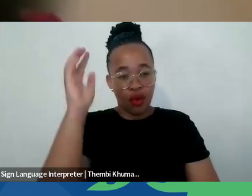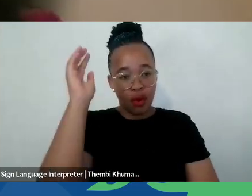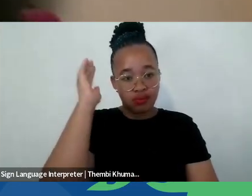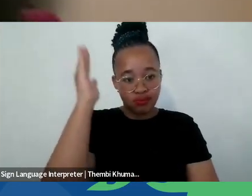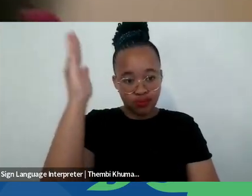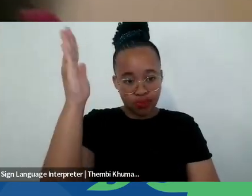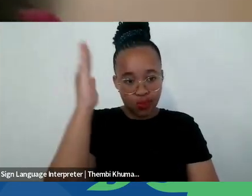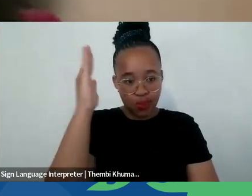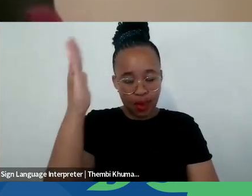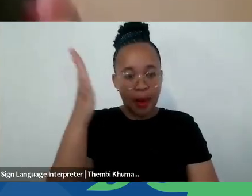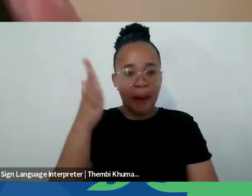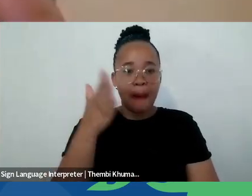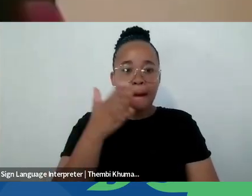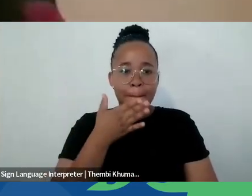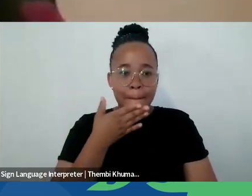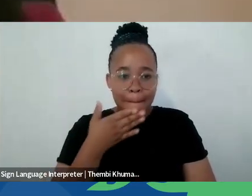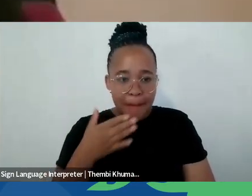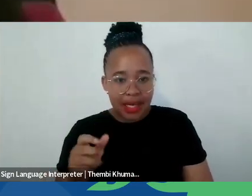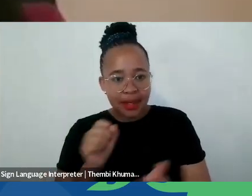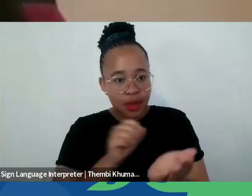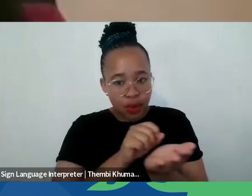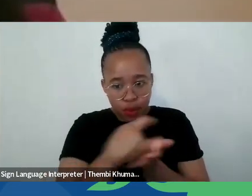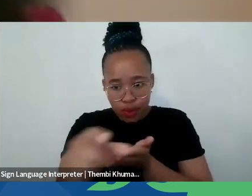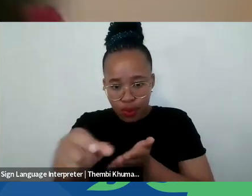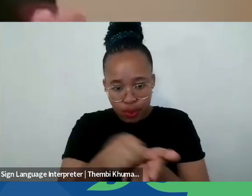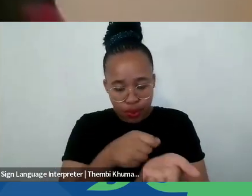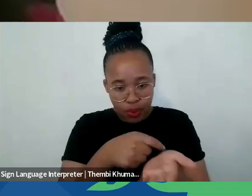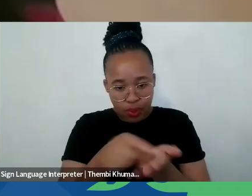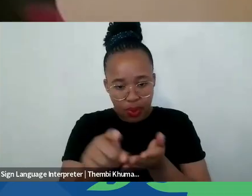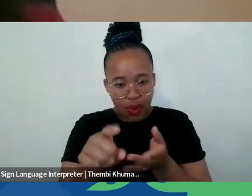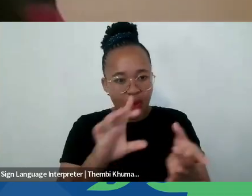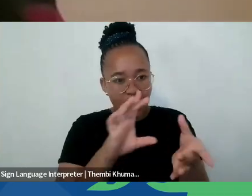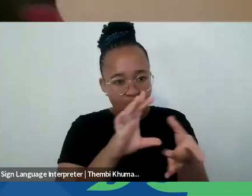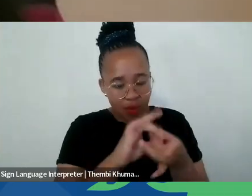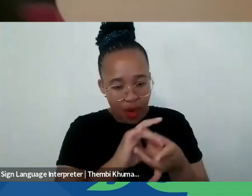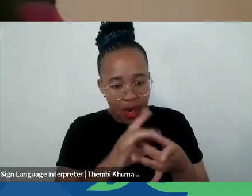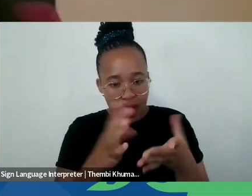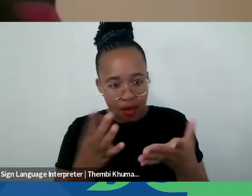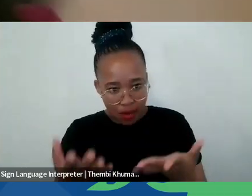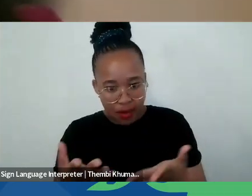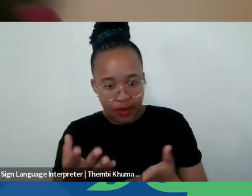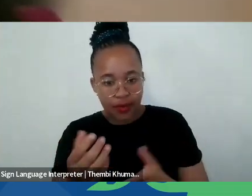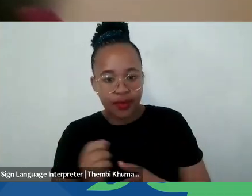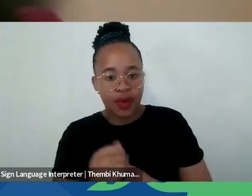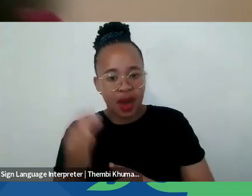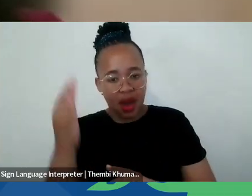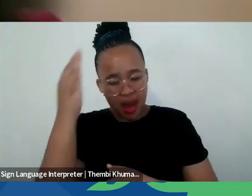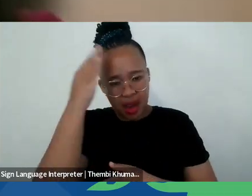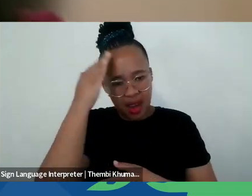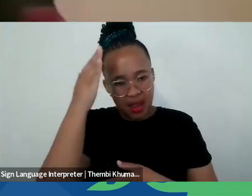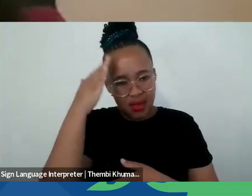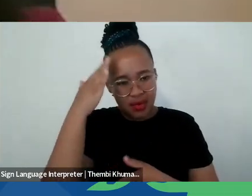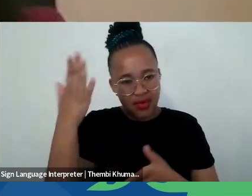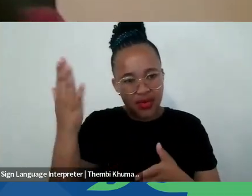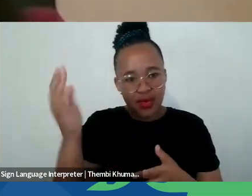a comment from Chantal saying this is incredibly important and they would love to learn more. We have the next speaker